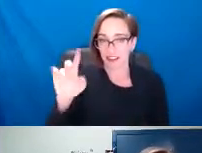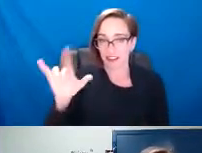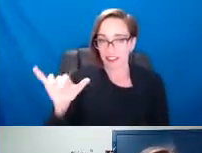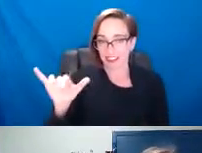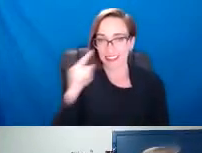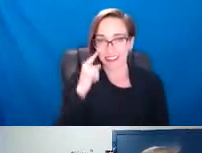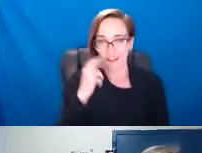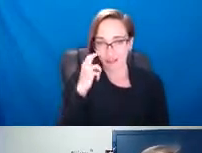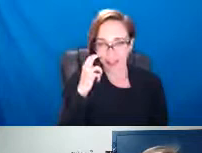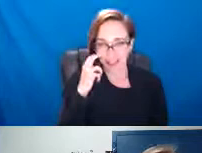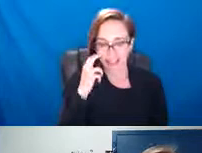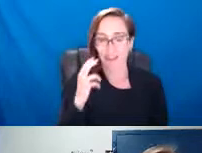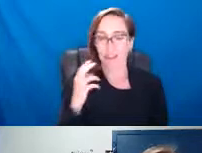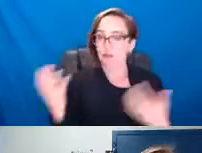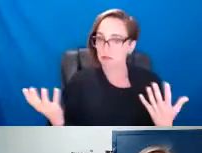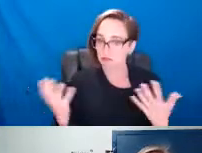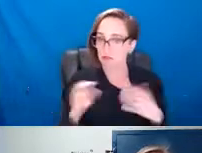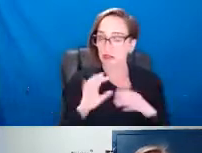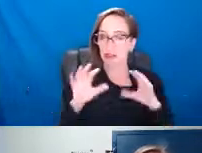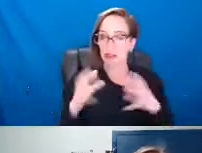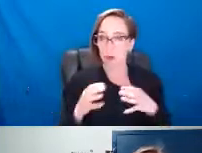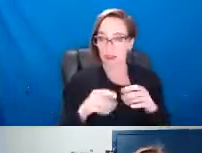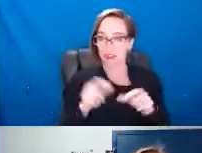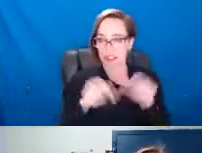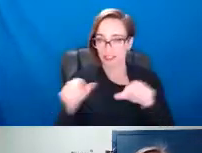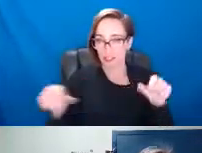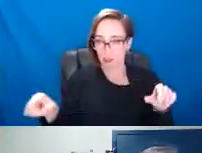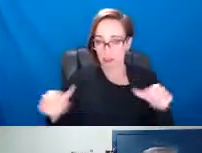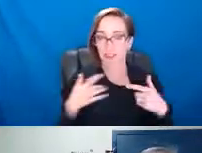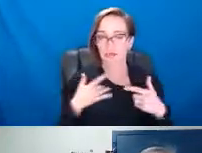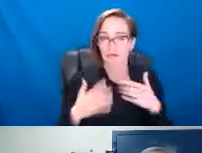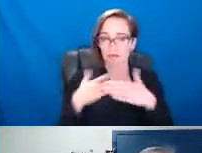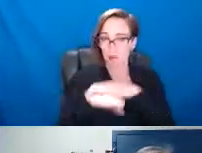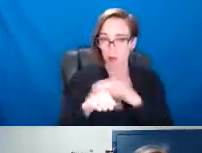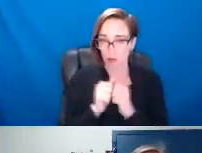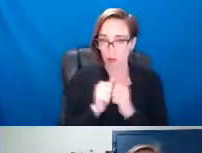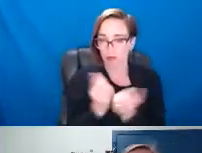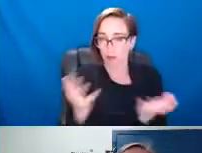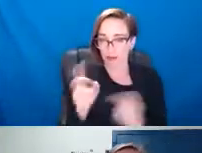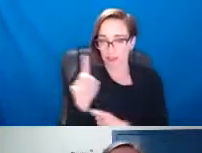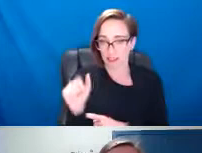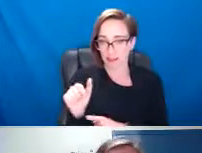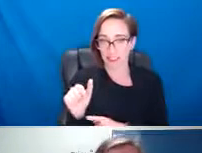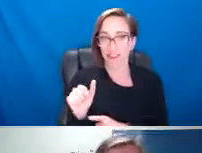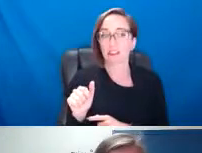Those individuals are usually born with multiple disabilities and often are not,